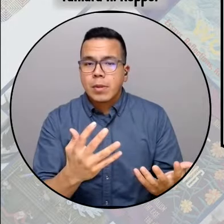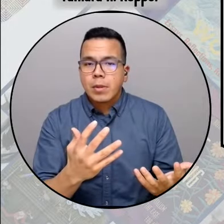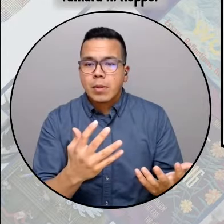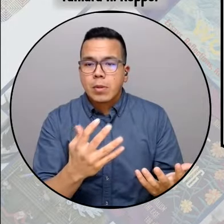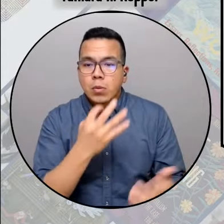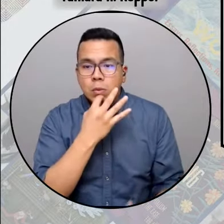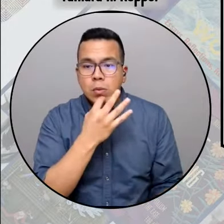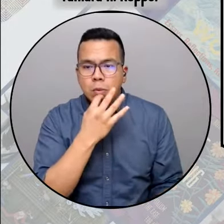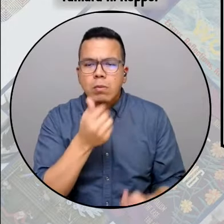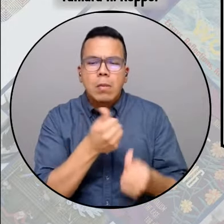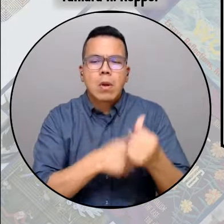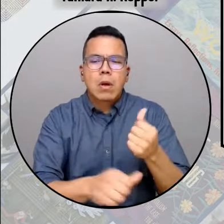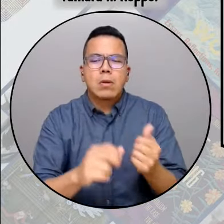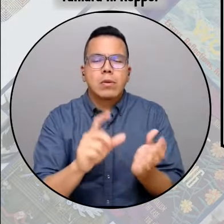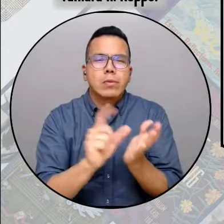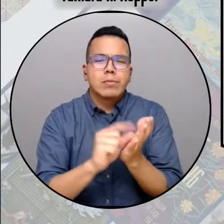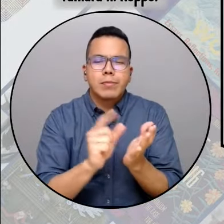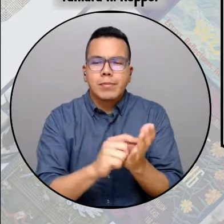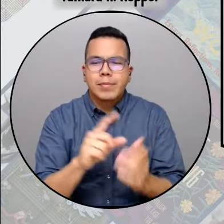back here to